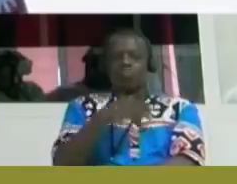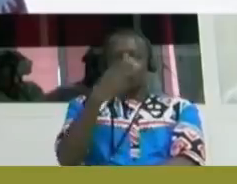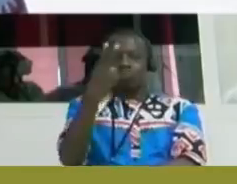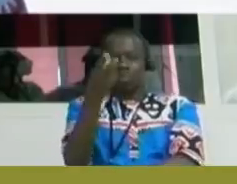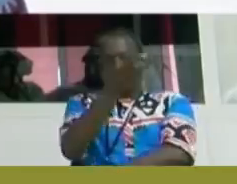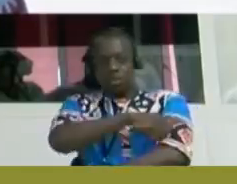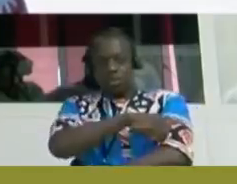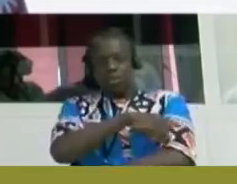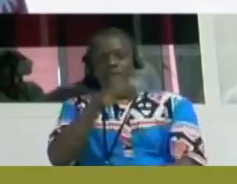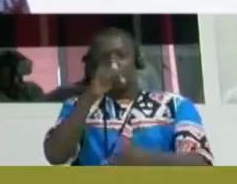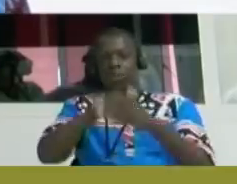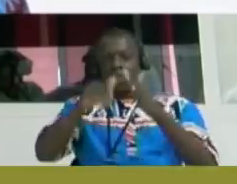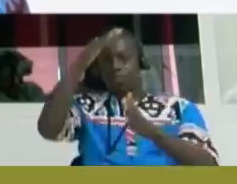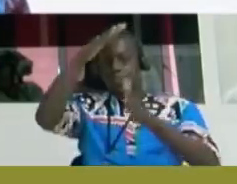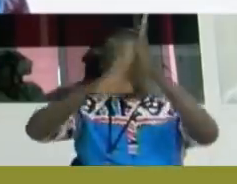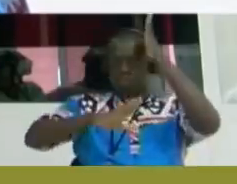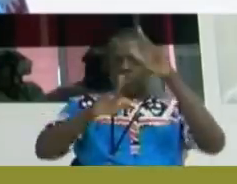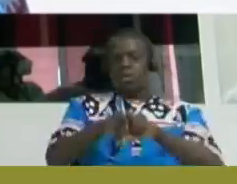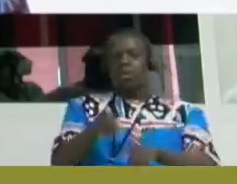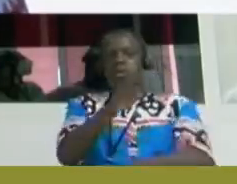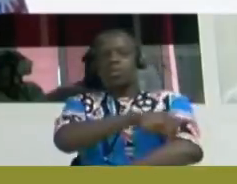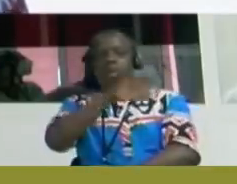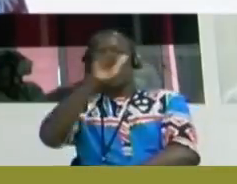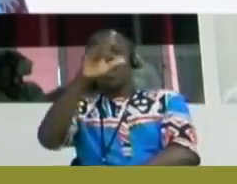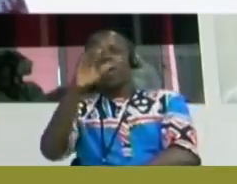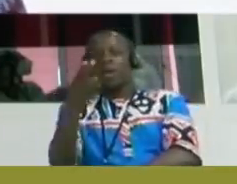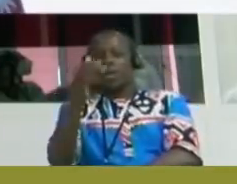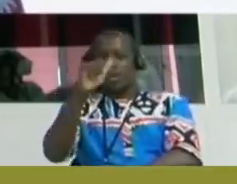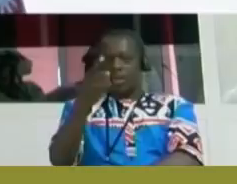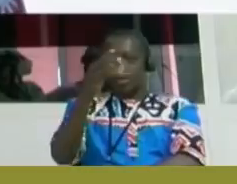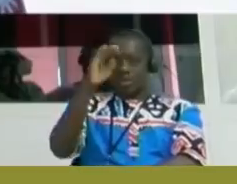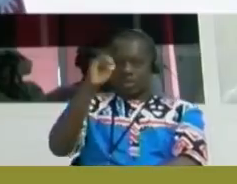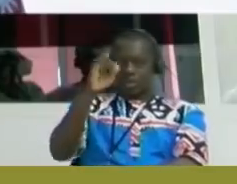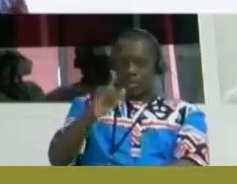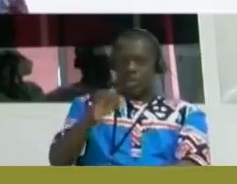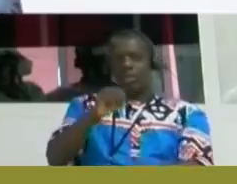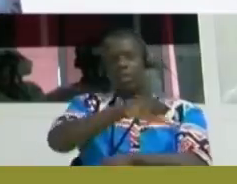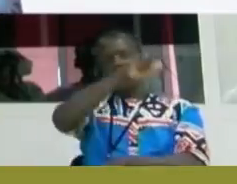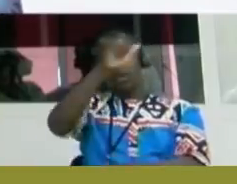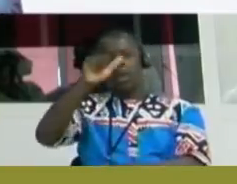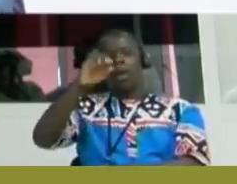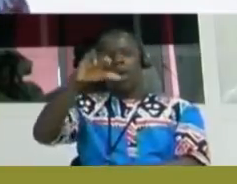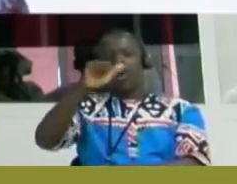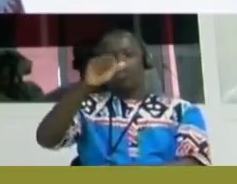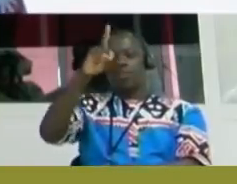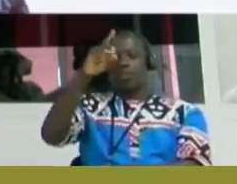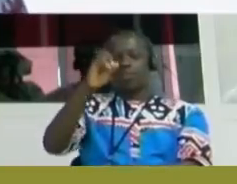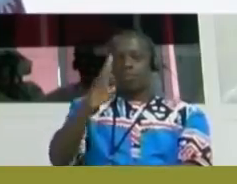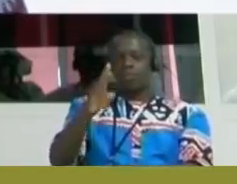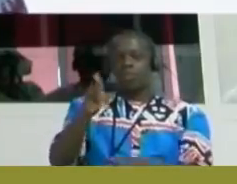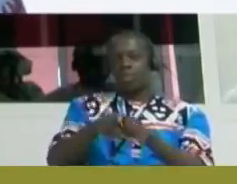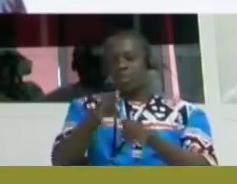time in the military. Lance Corporal Kebe Alaji and Lance Corporal Kebe Amadou. But at this particular point in time, I could